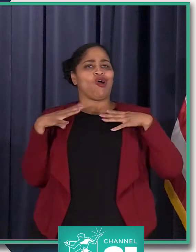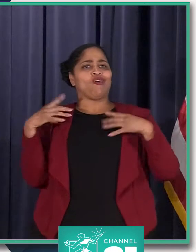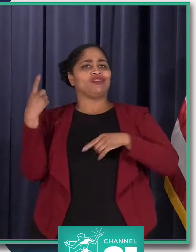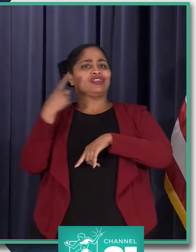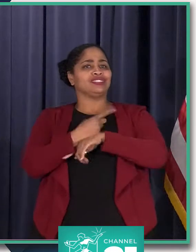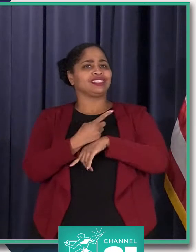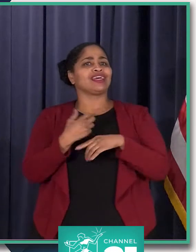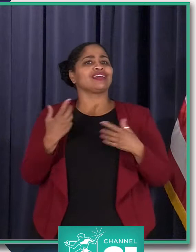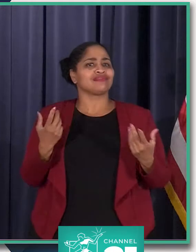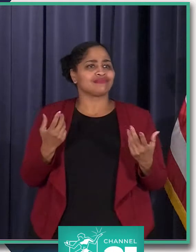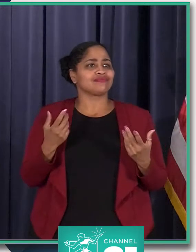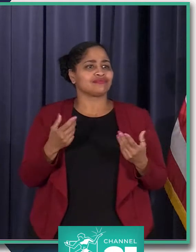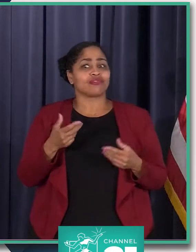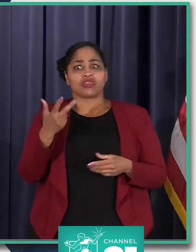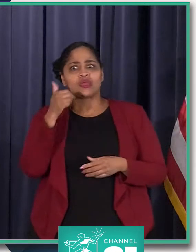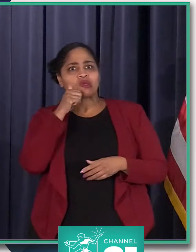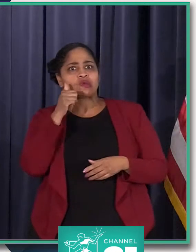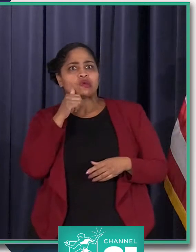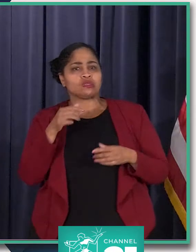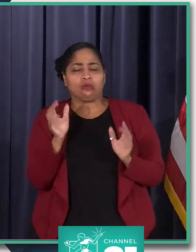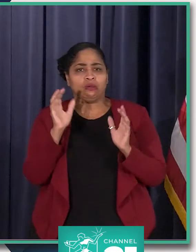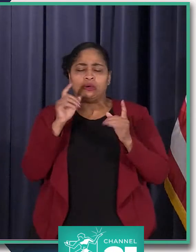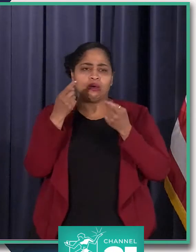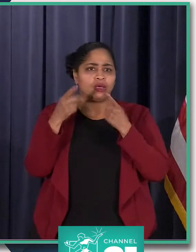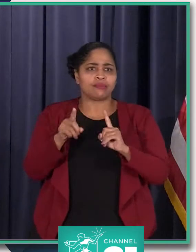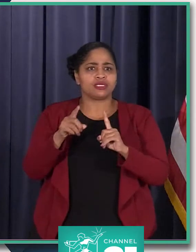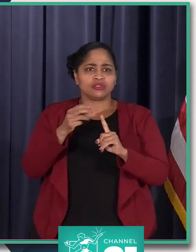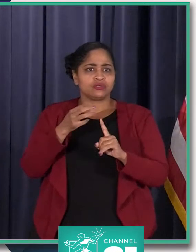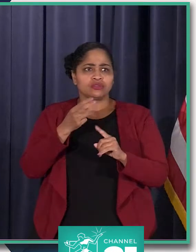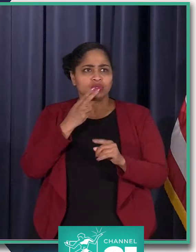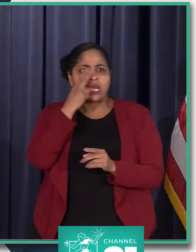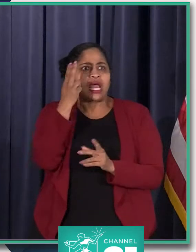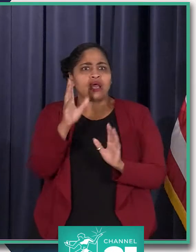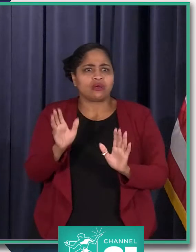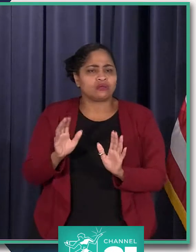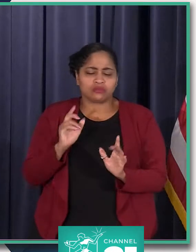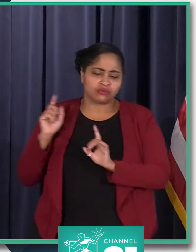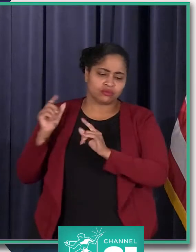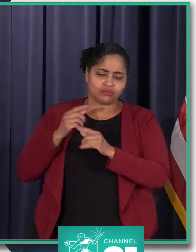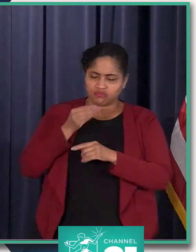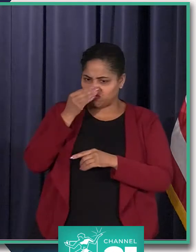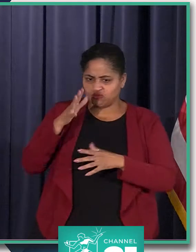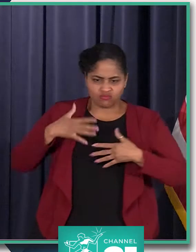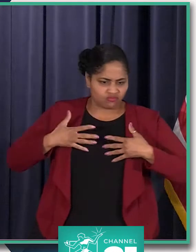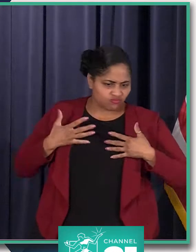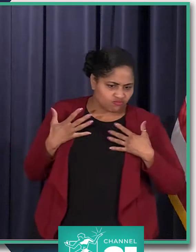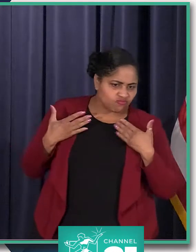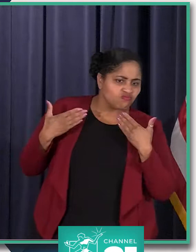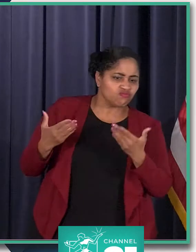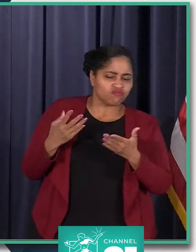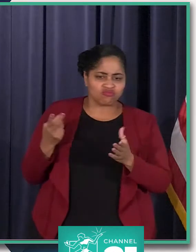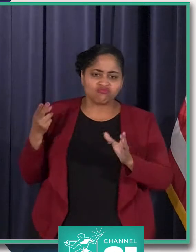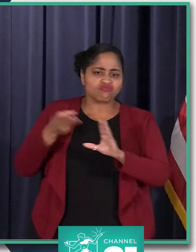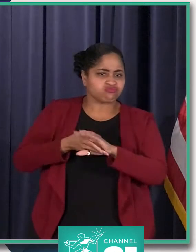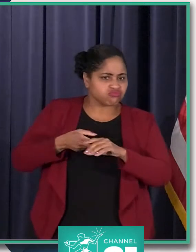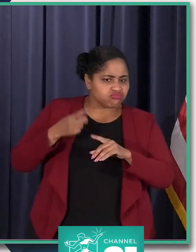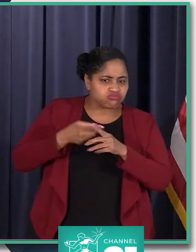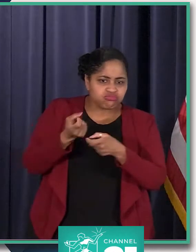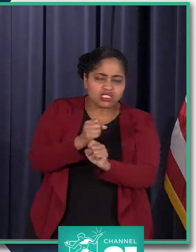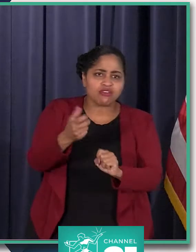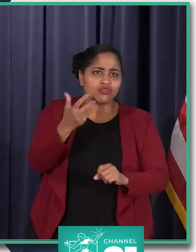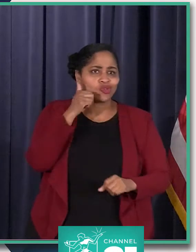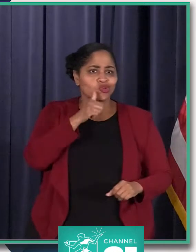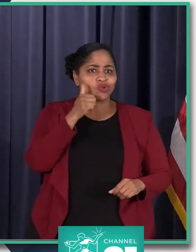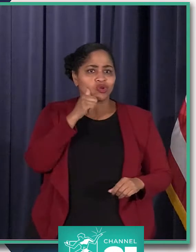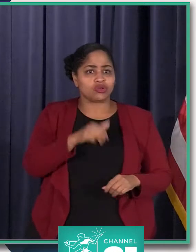were in danger of drowning, without regard to his own life, he jumped in, swam out to save them. The girls, all between the